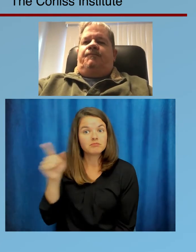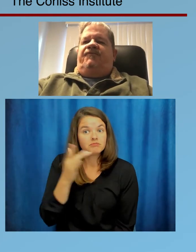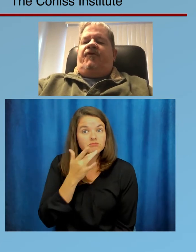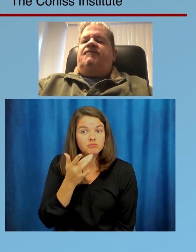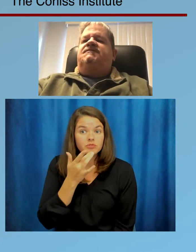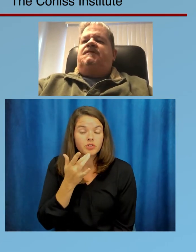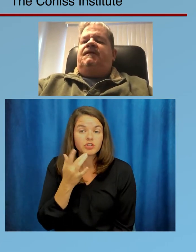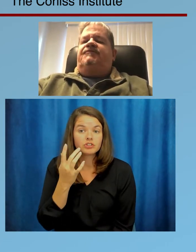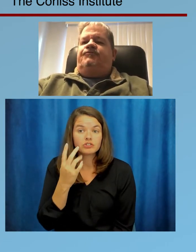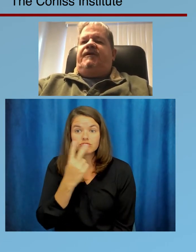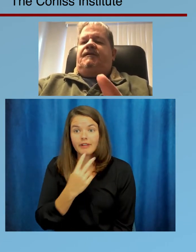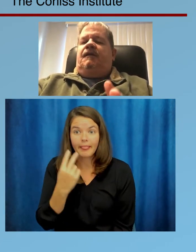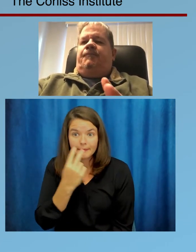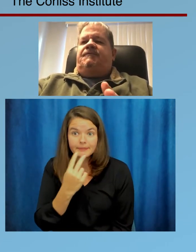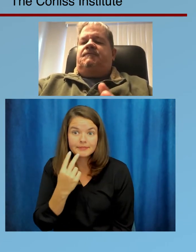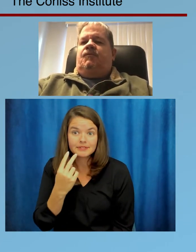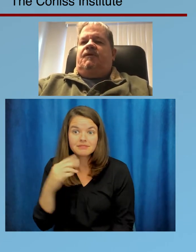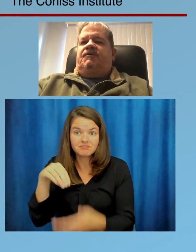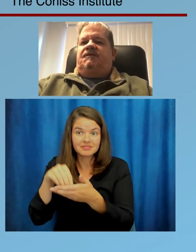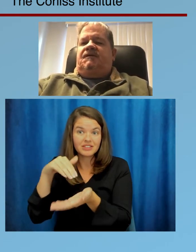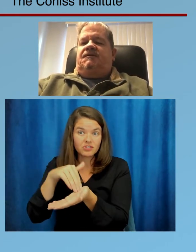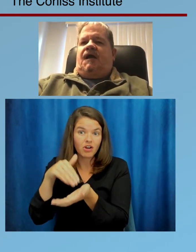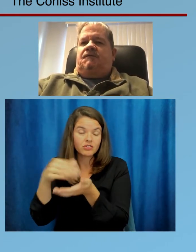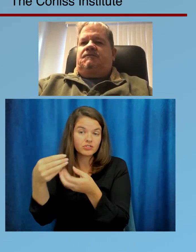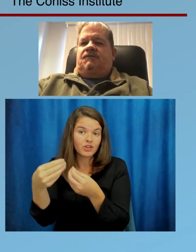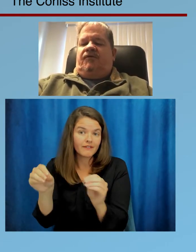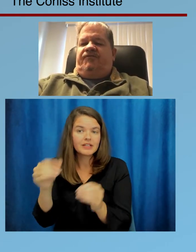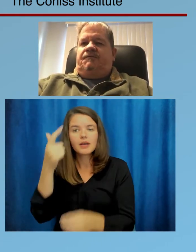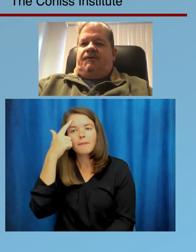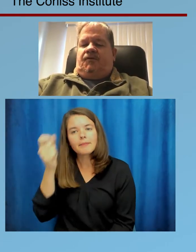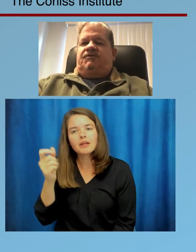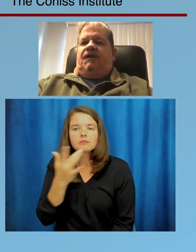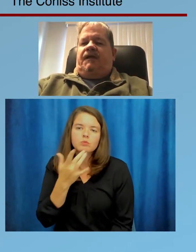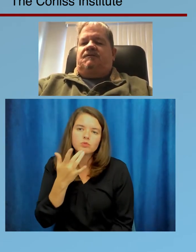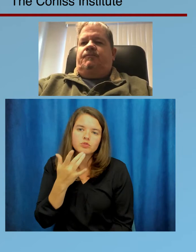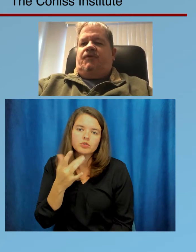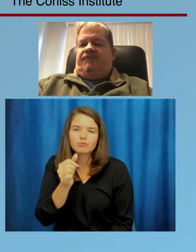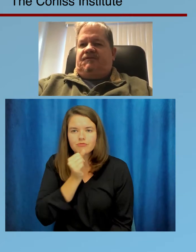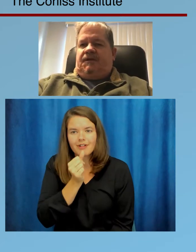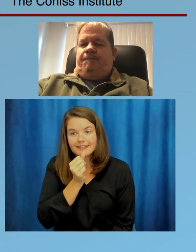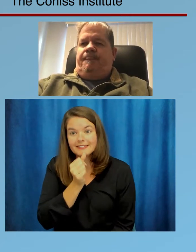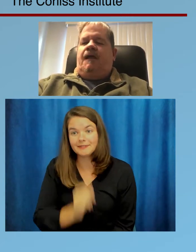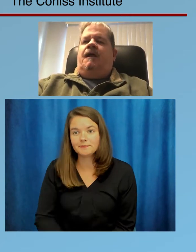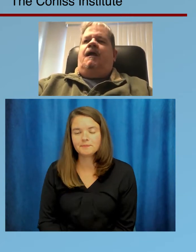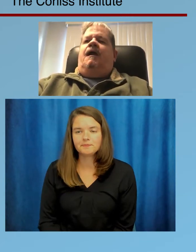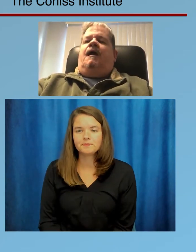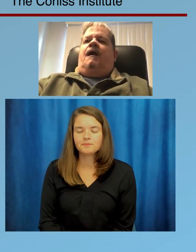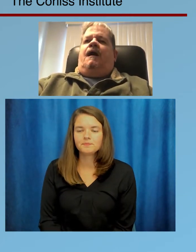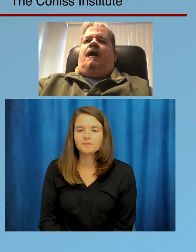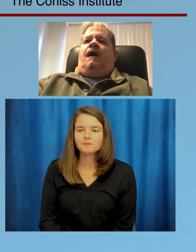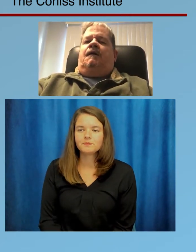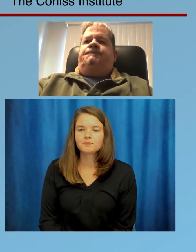but she prefers to read lips when she's in a doctor's office because she likes her privacy.